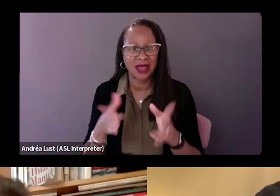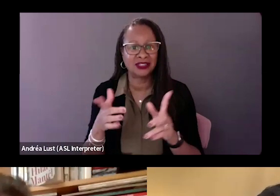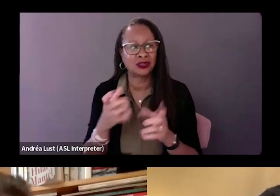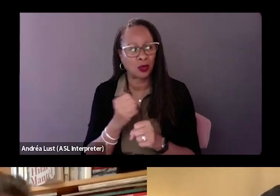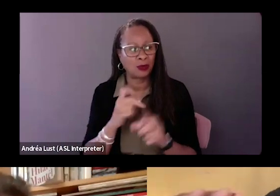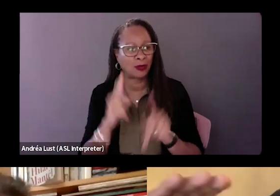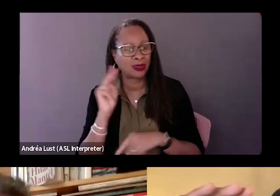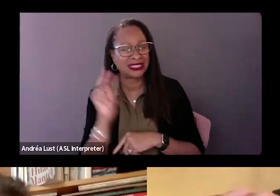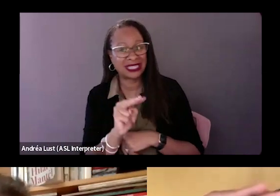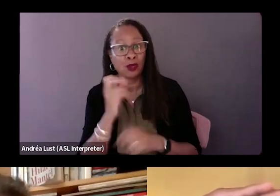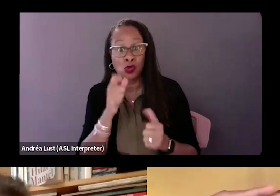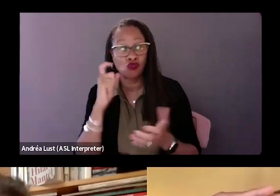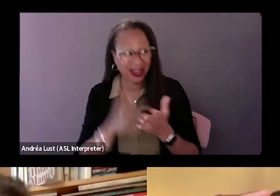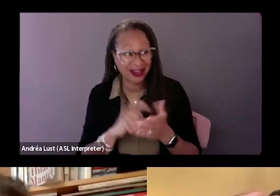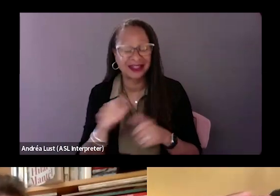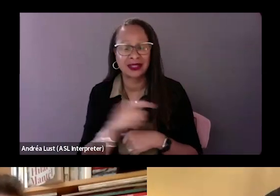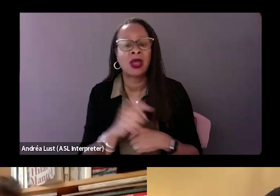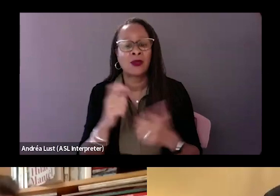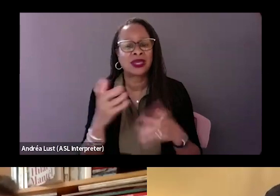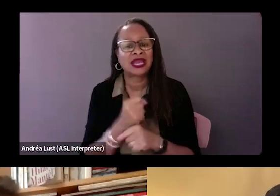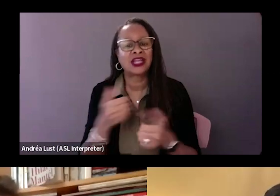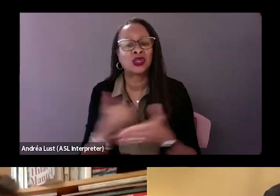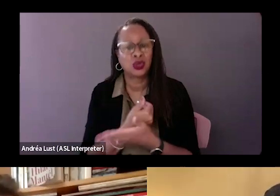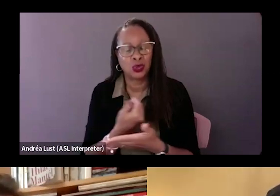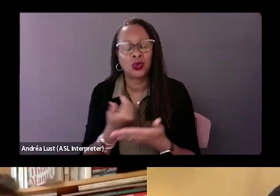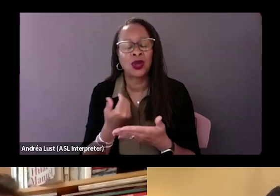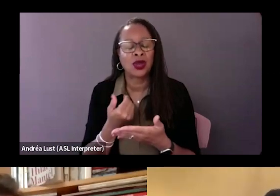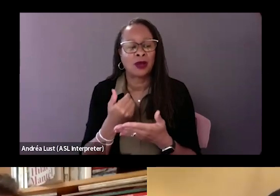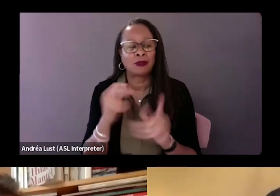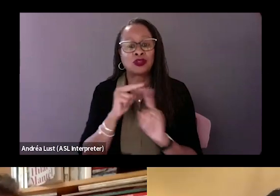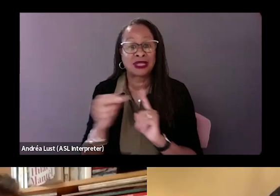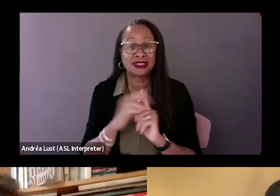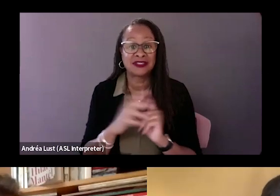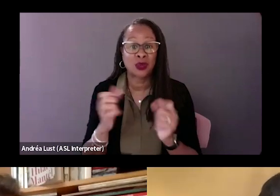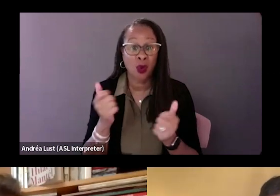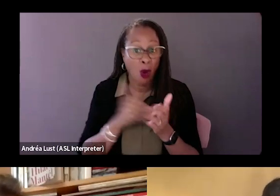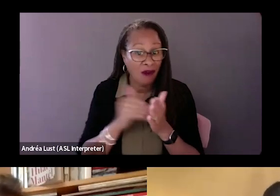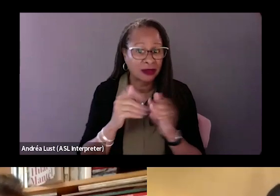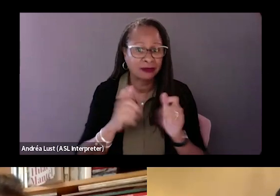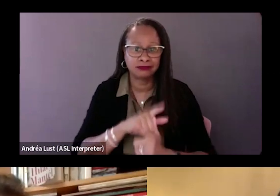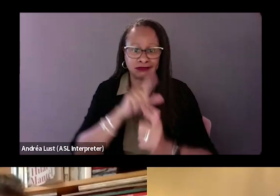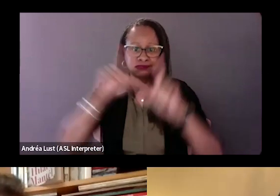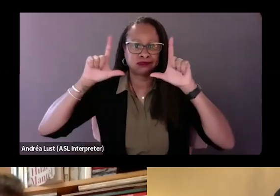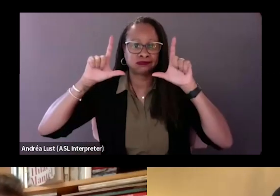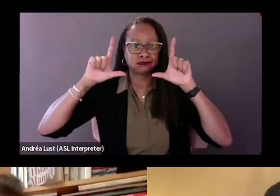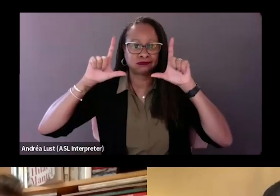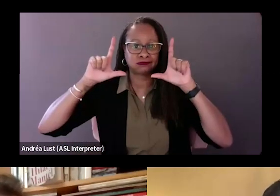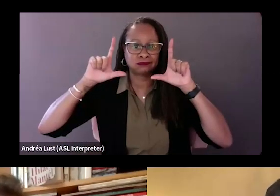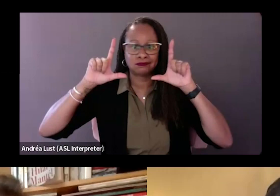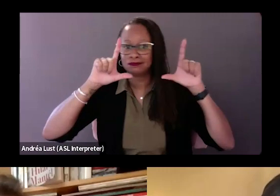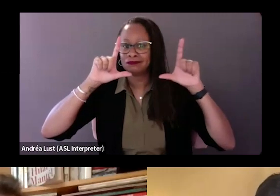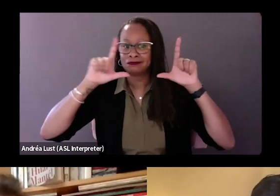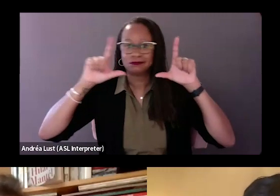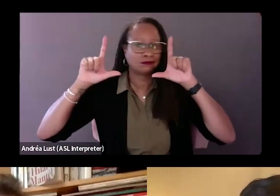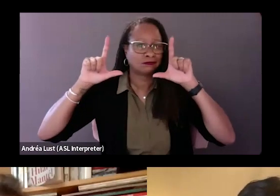we have shot the film very, very close, very tight close-ups continuously. It's like you're always looking at Ravish, you're always looking at his eyes, you're